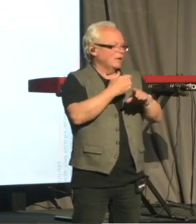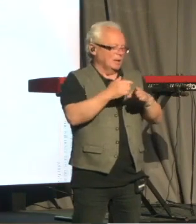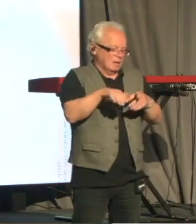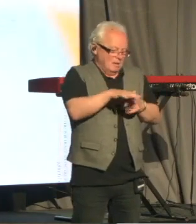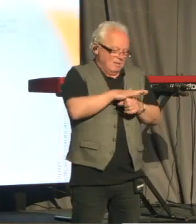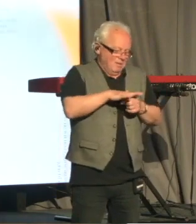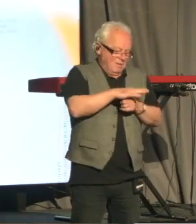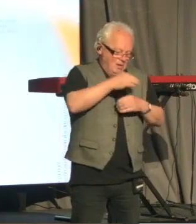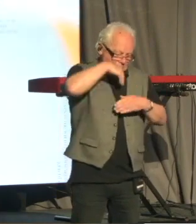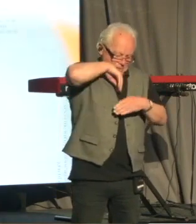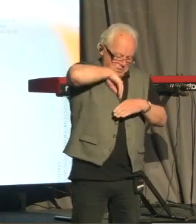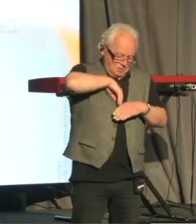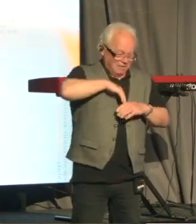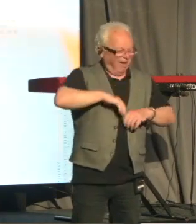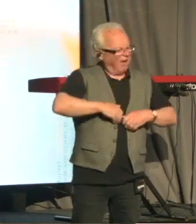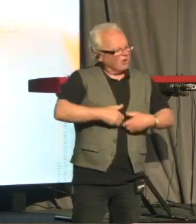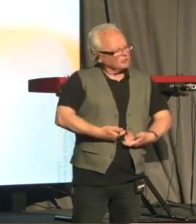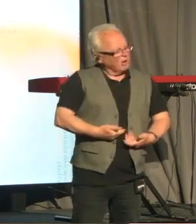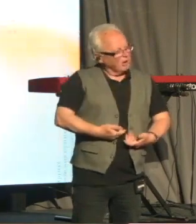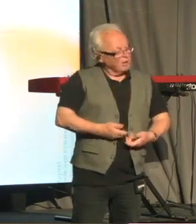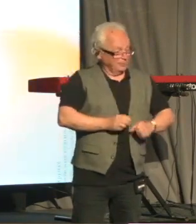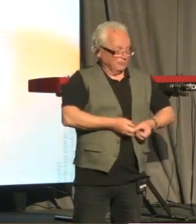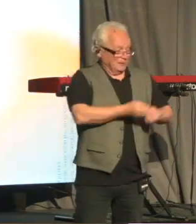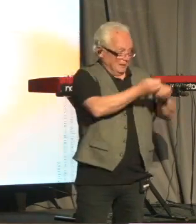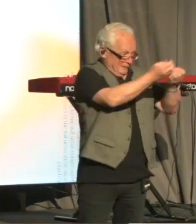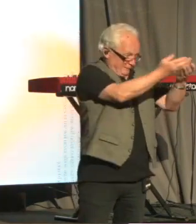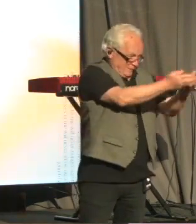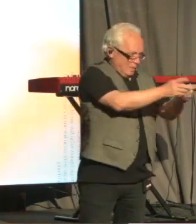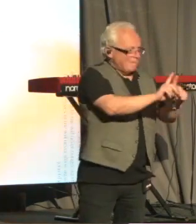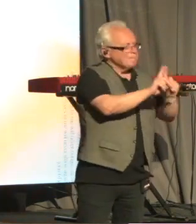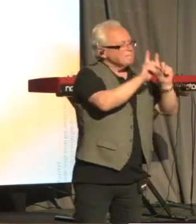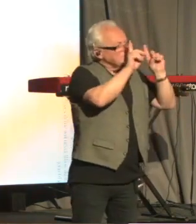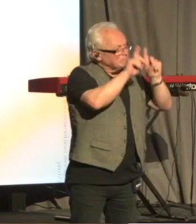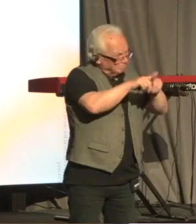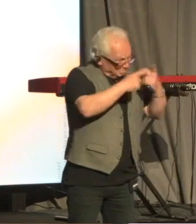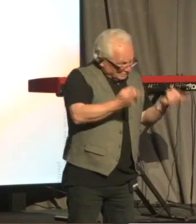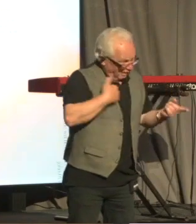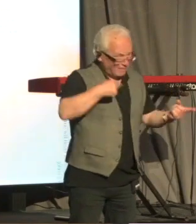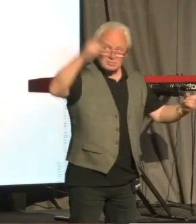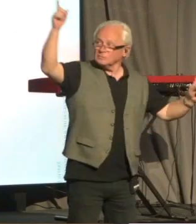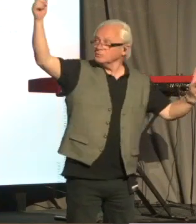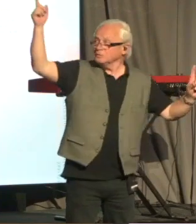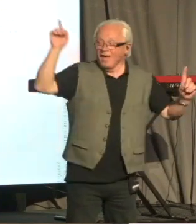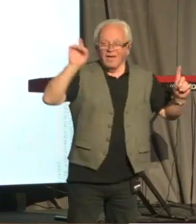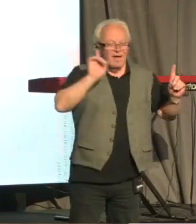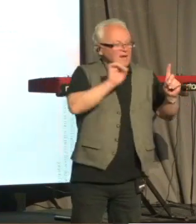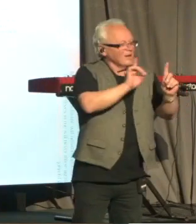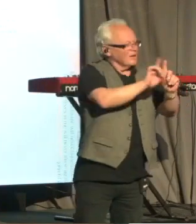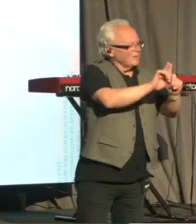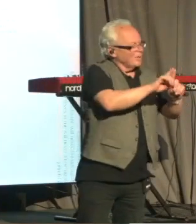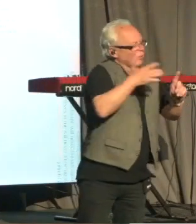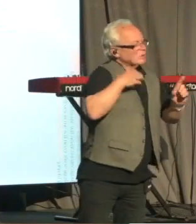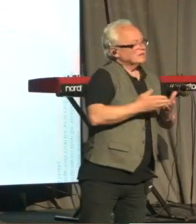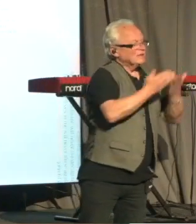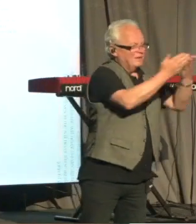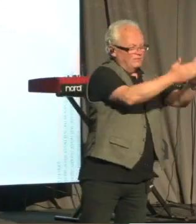state of hunger. But I have come to give you something so much